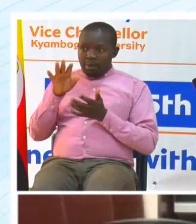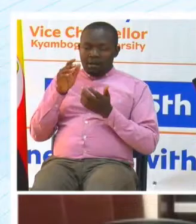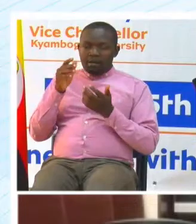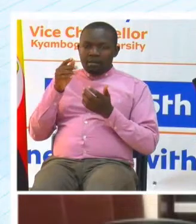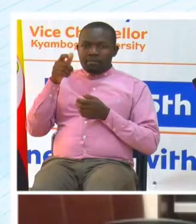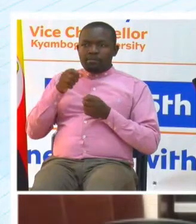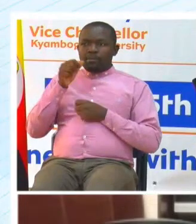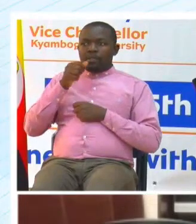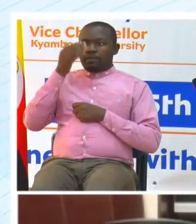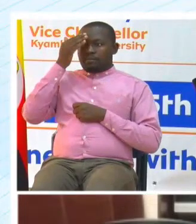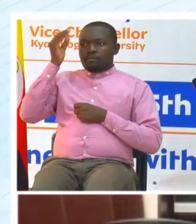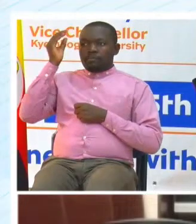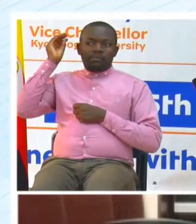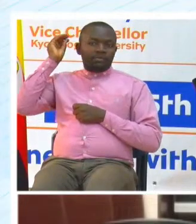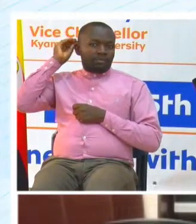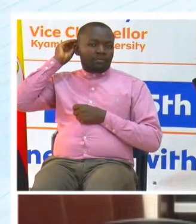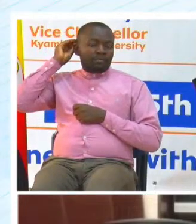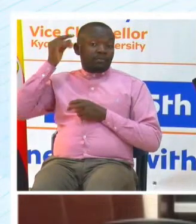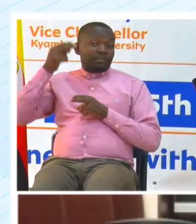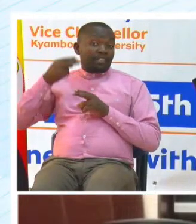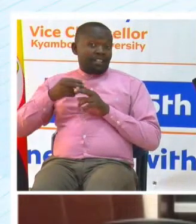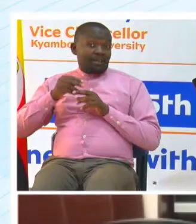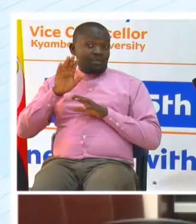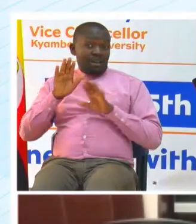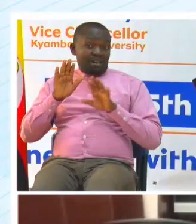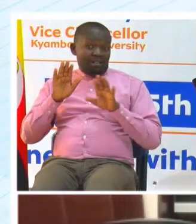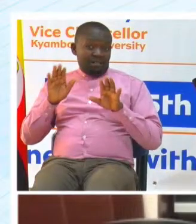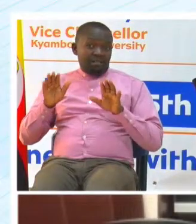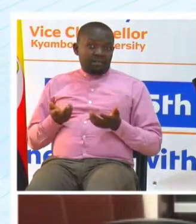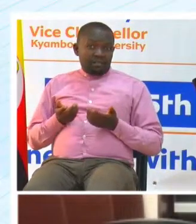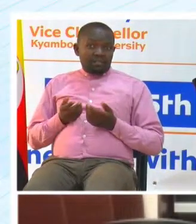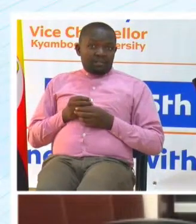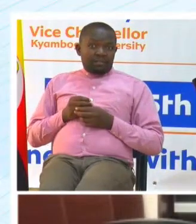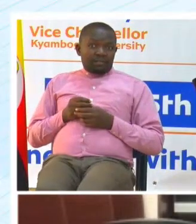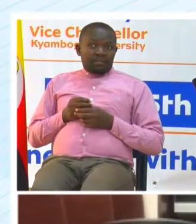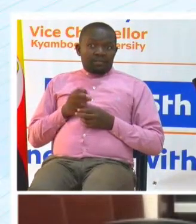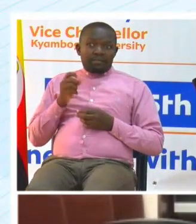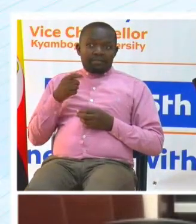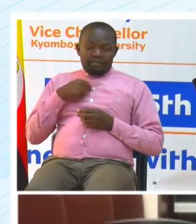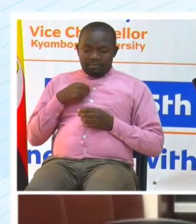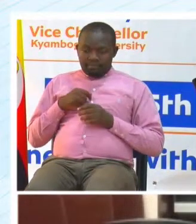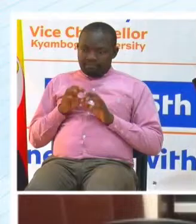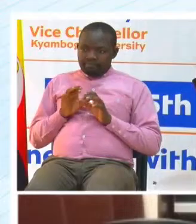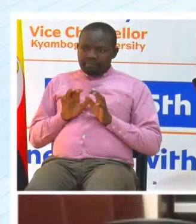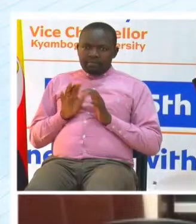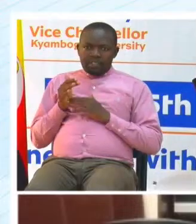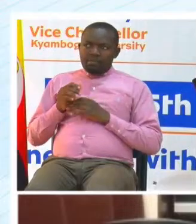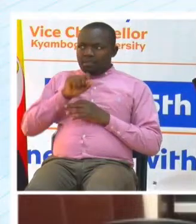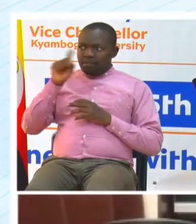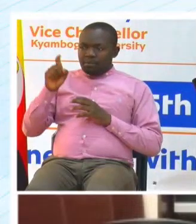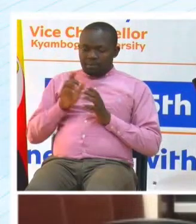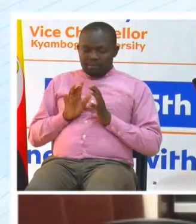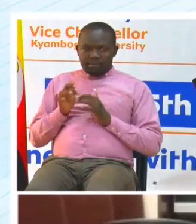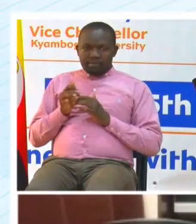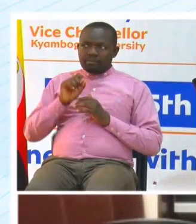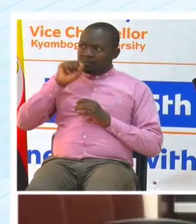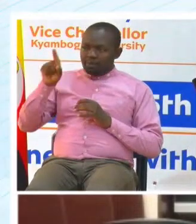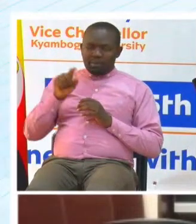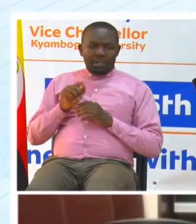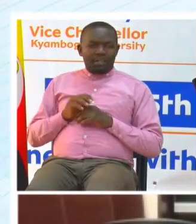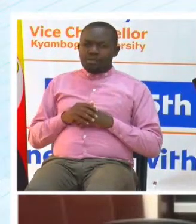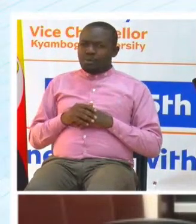name. And I don't mean to be spamming them with many emails. No, just